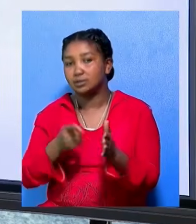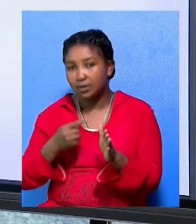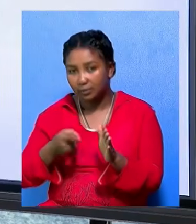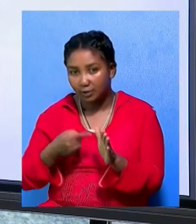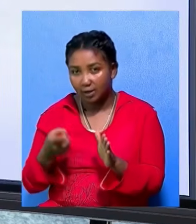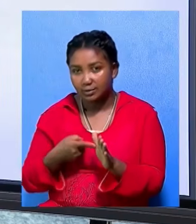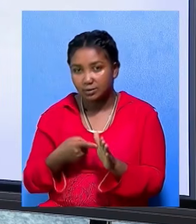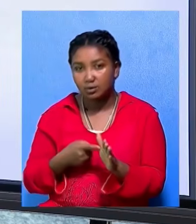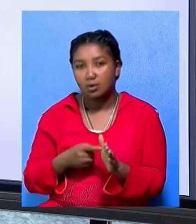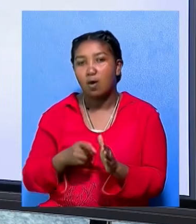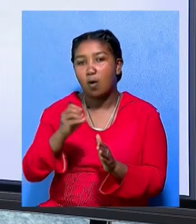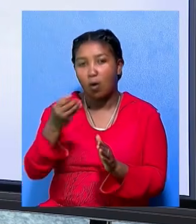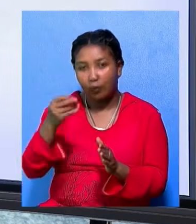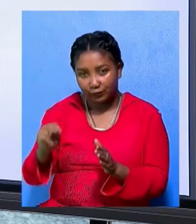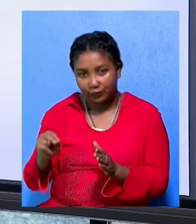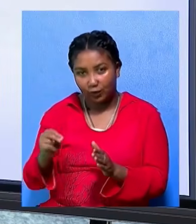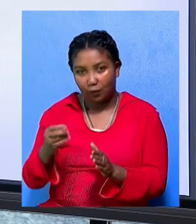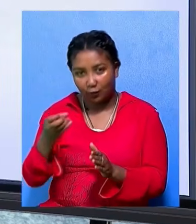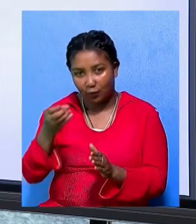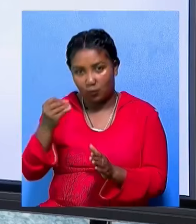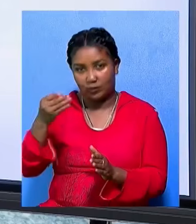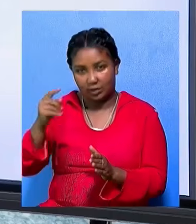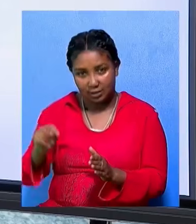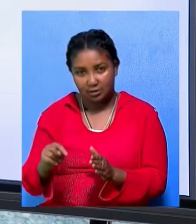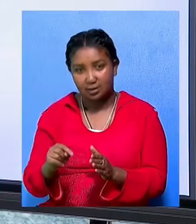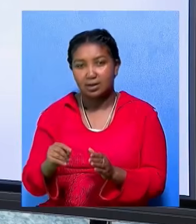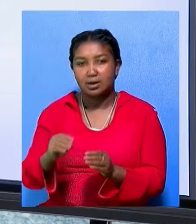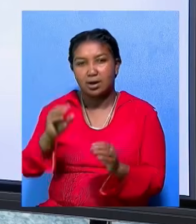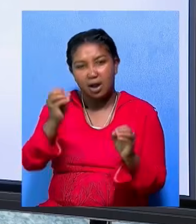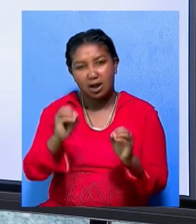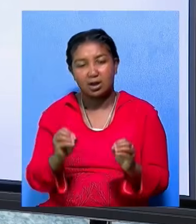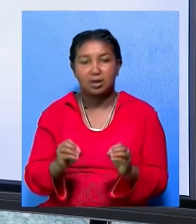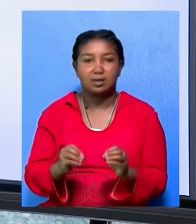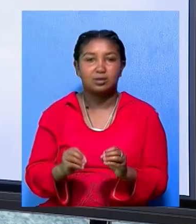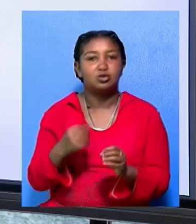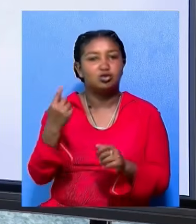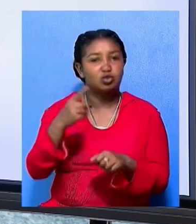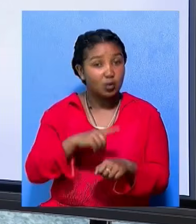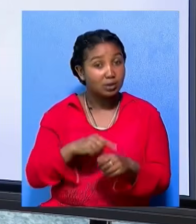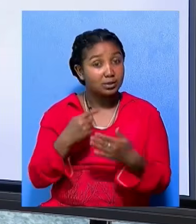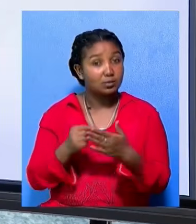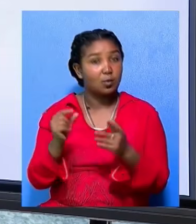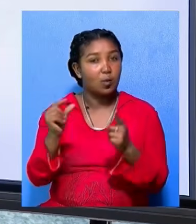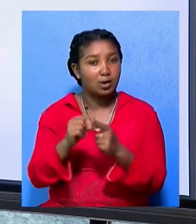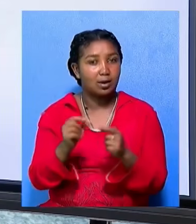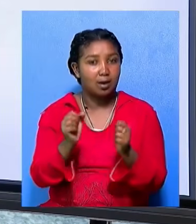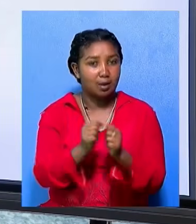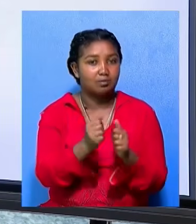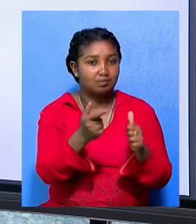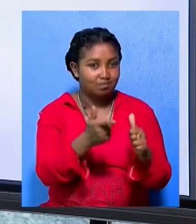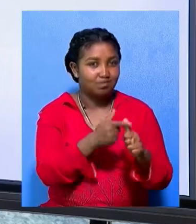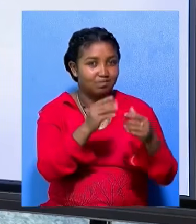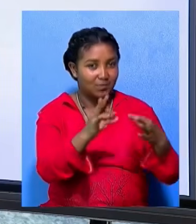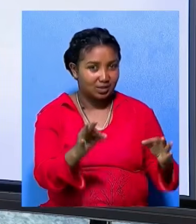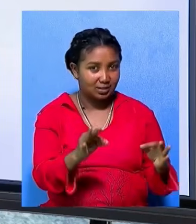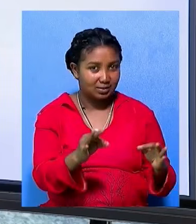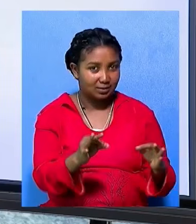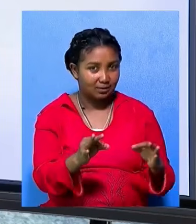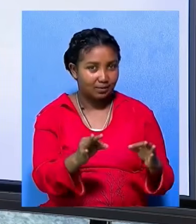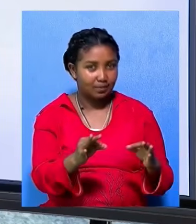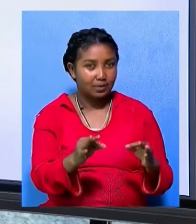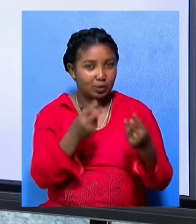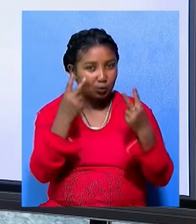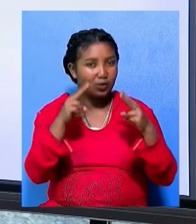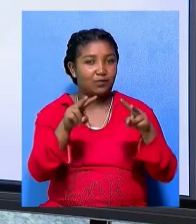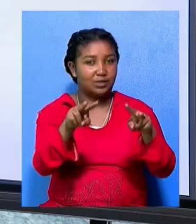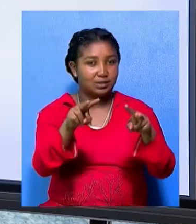sometimes, often, rarely, usually, these words can go as the beginning of the sentence. For emphasis,